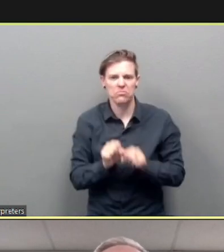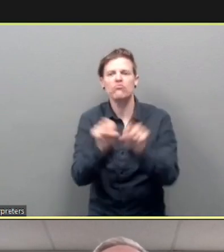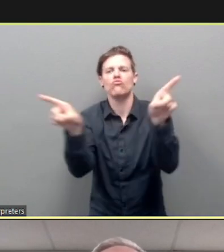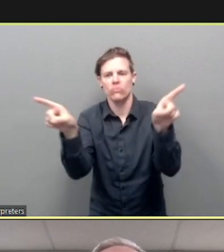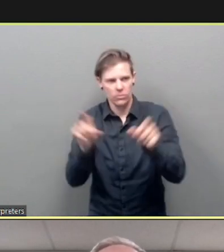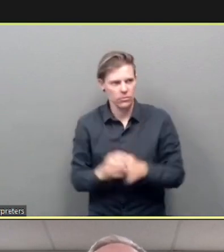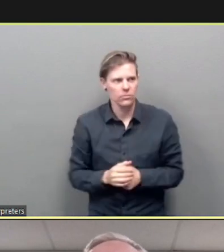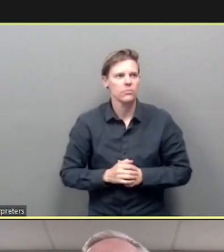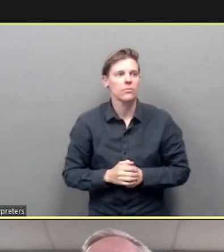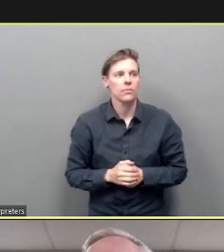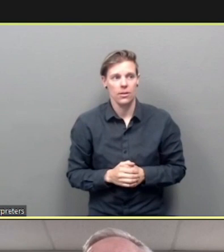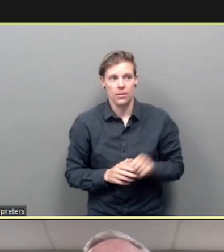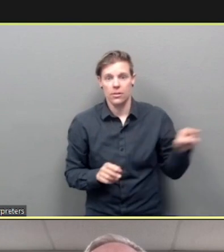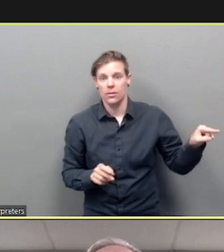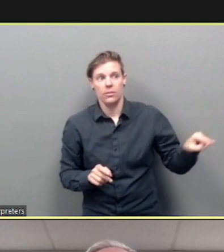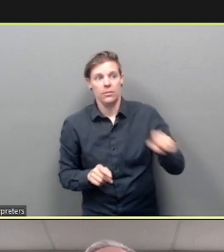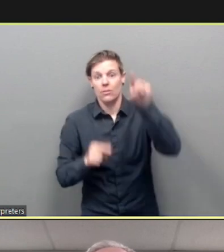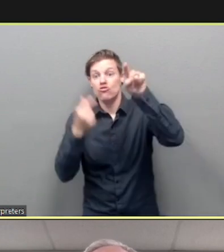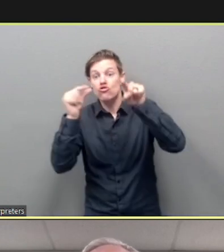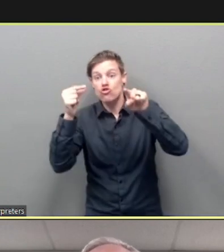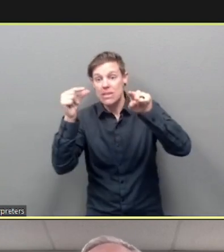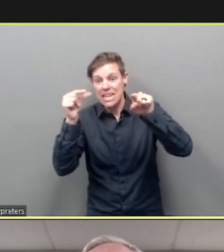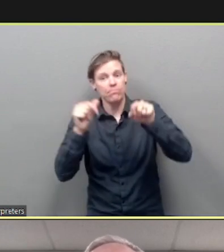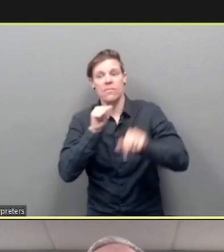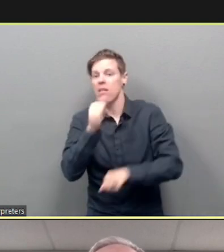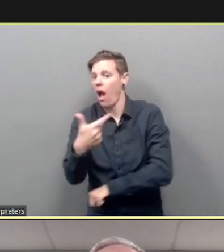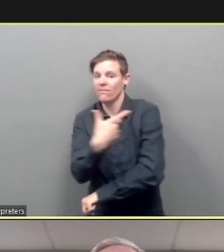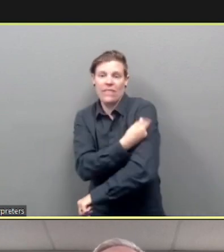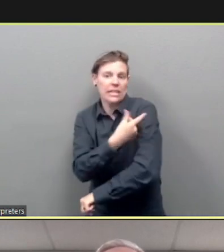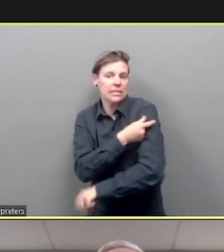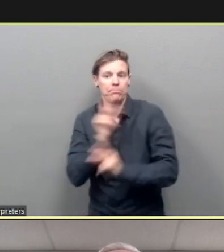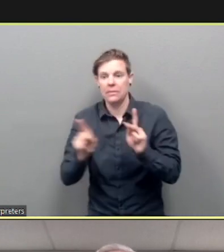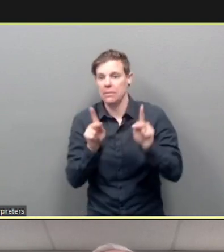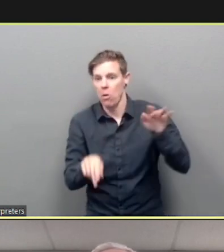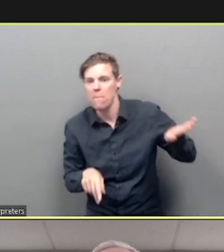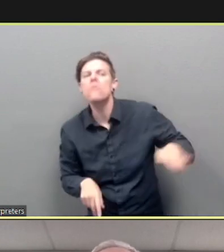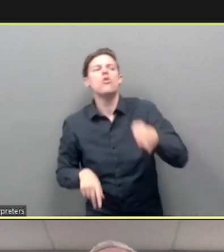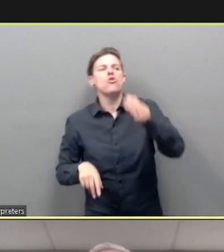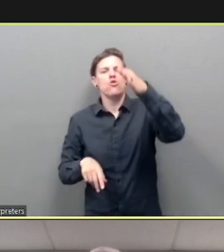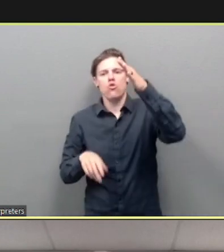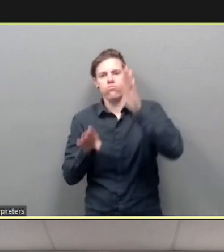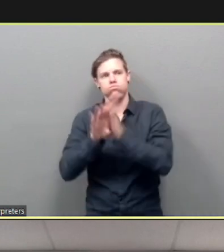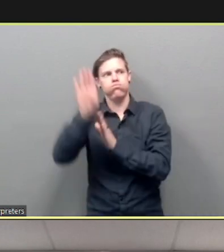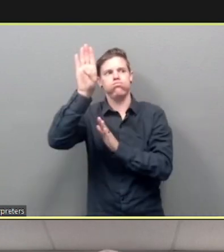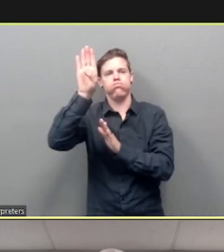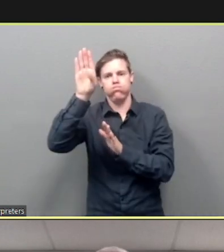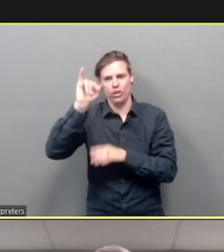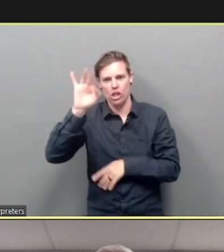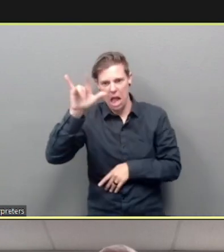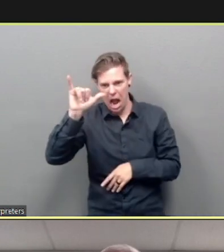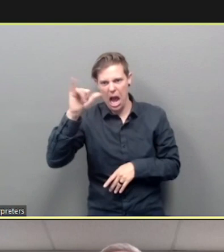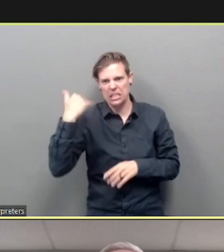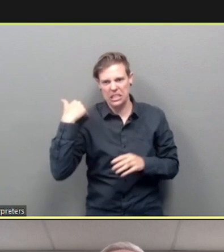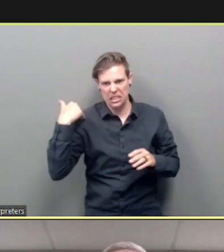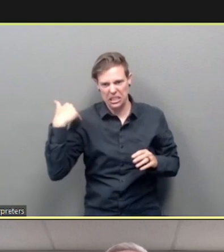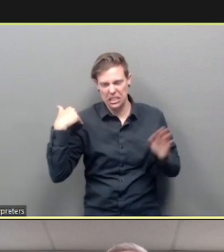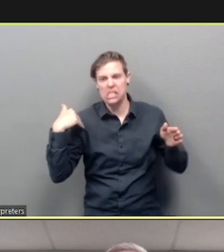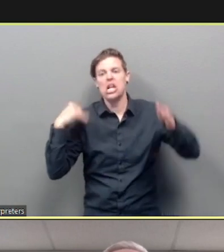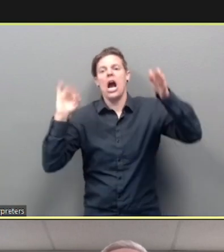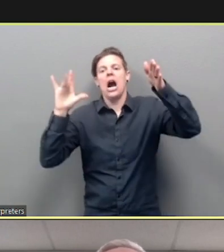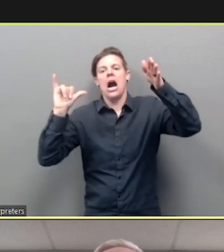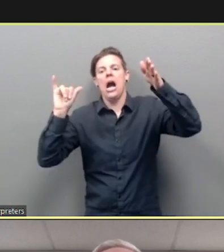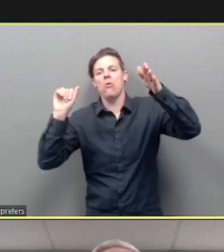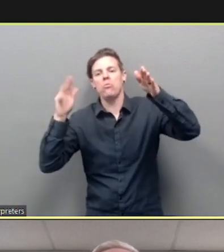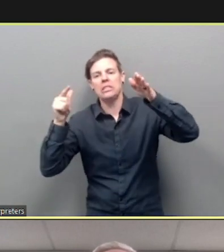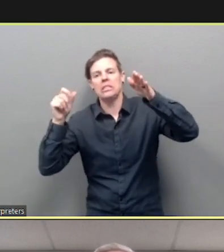unvaccinated people, hospitalizations, very steep uptick mid-July, and another steep, not quite a steep